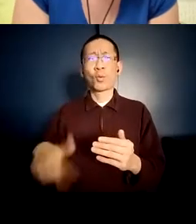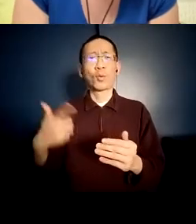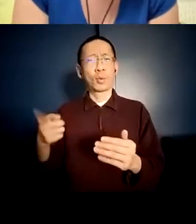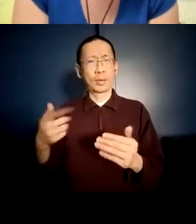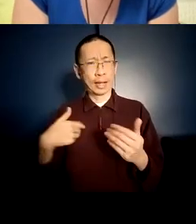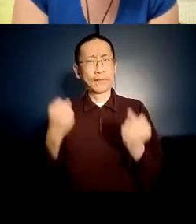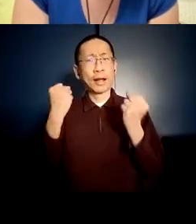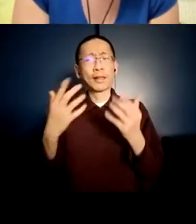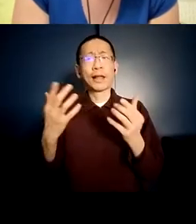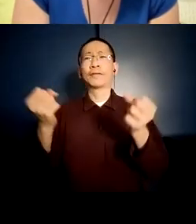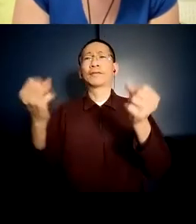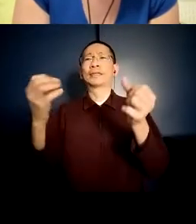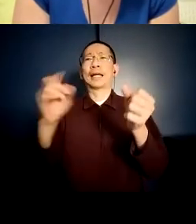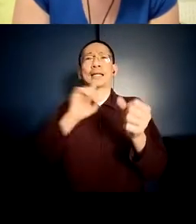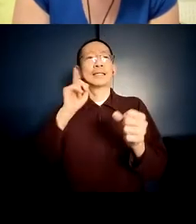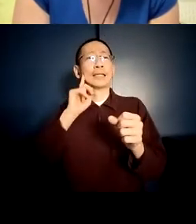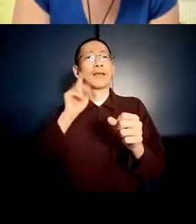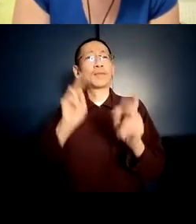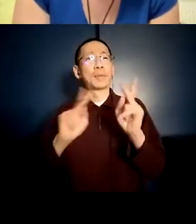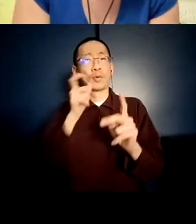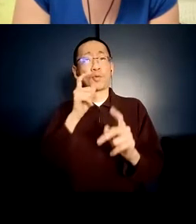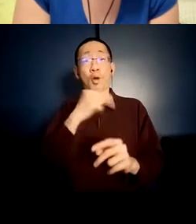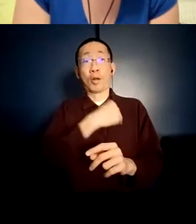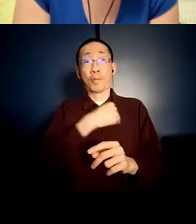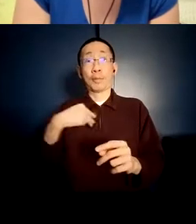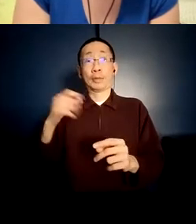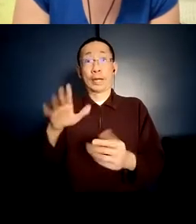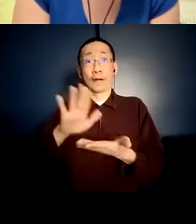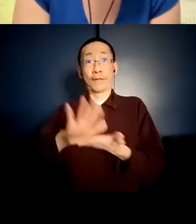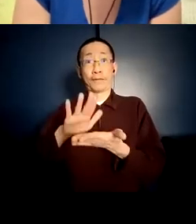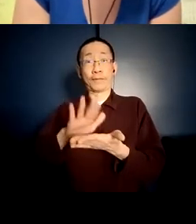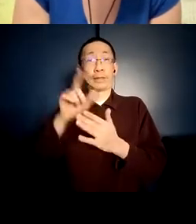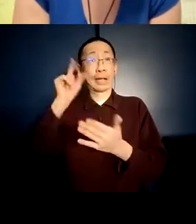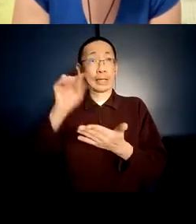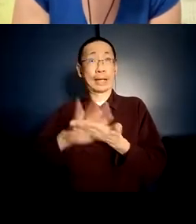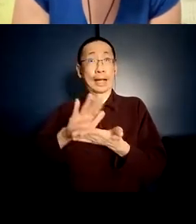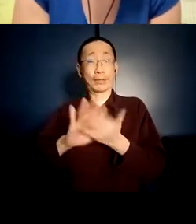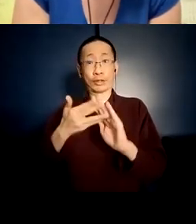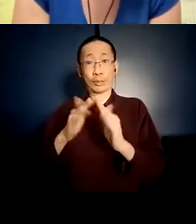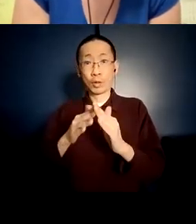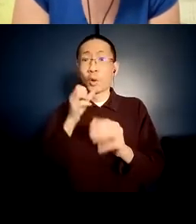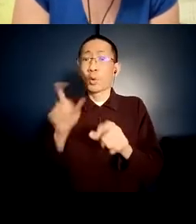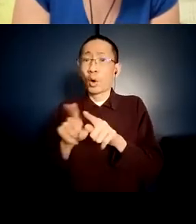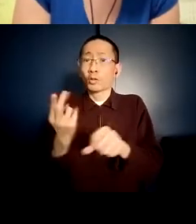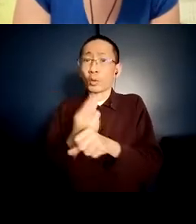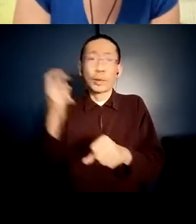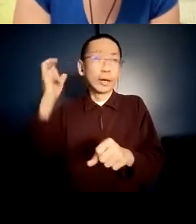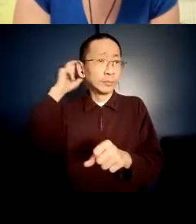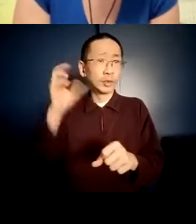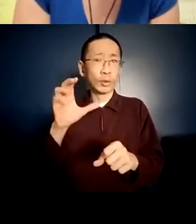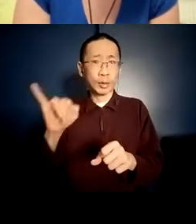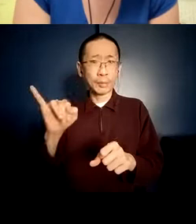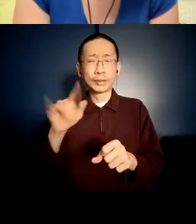of signing deaf people who are members of the campus community who also have cochlear implants and are still proud